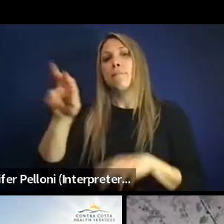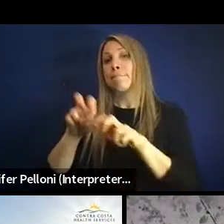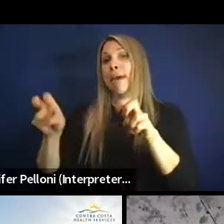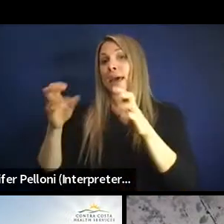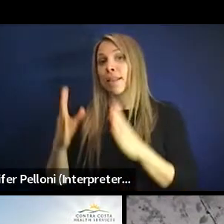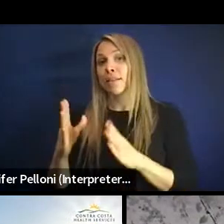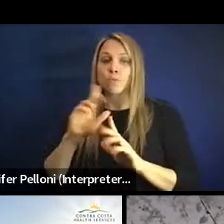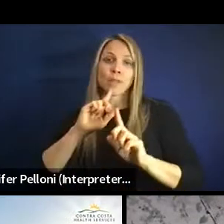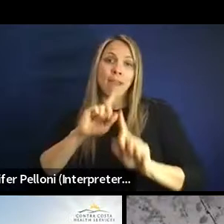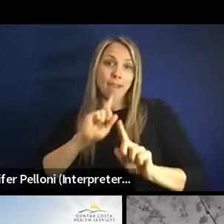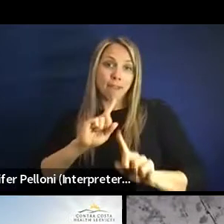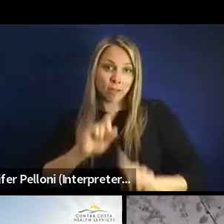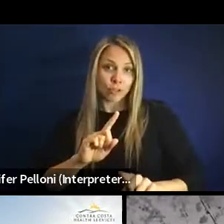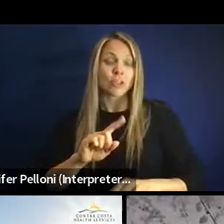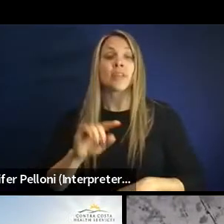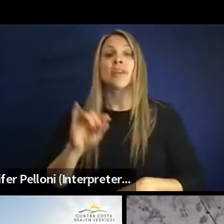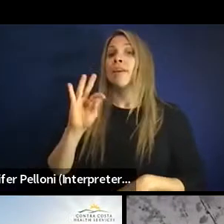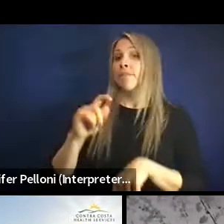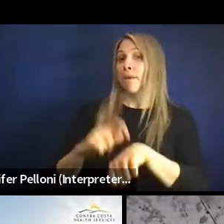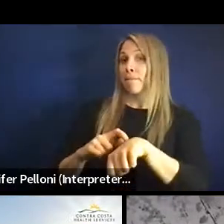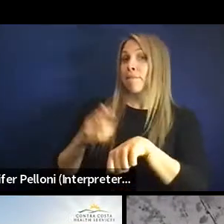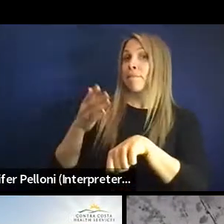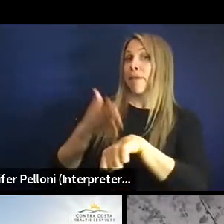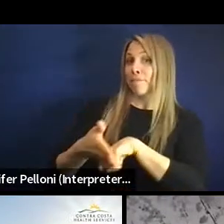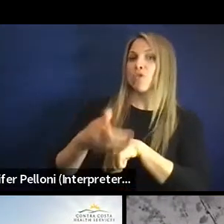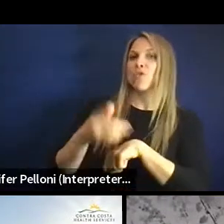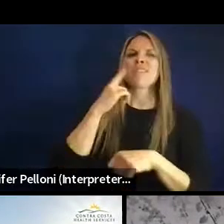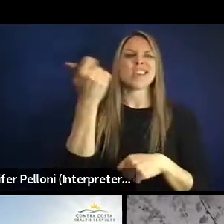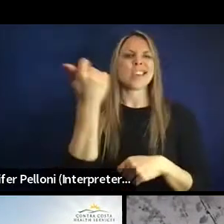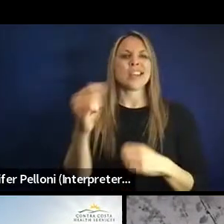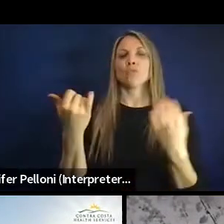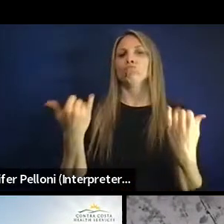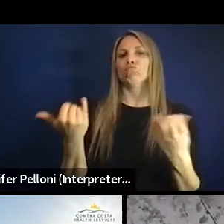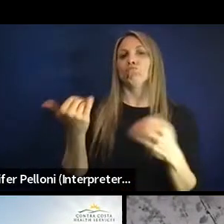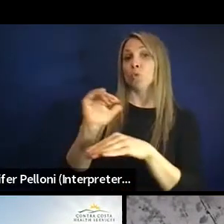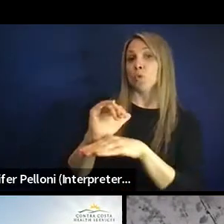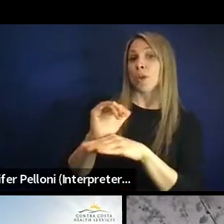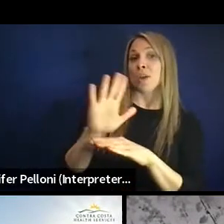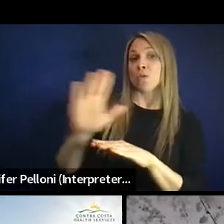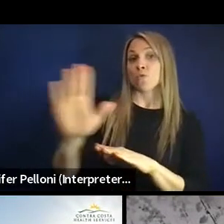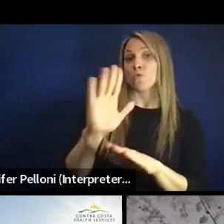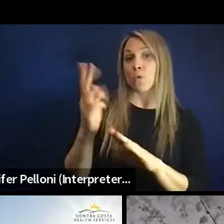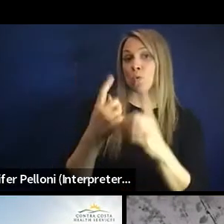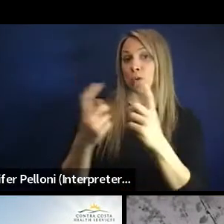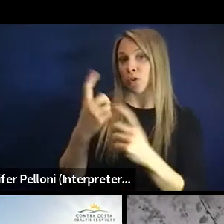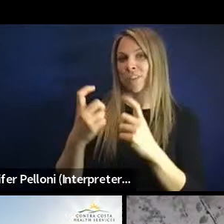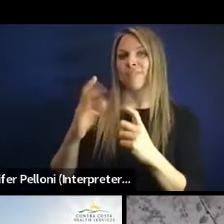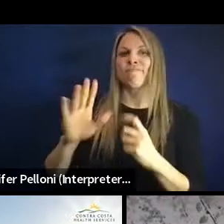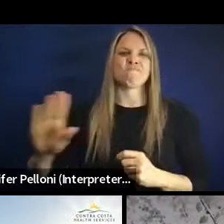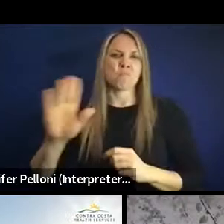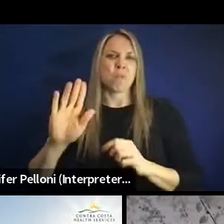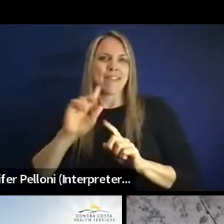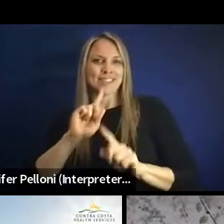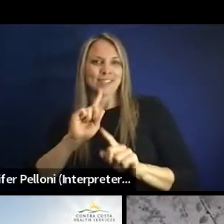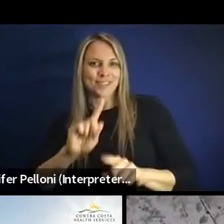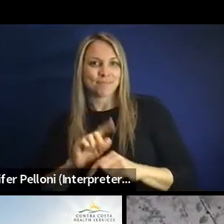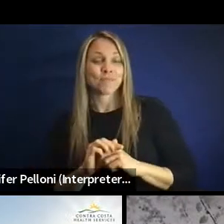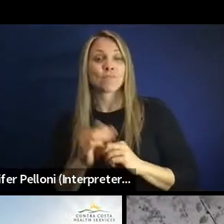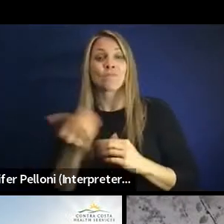those questions, and then we'll get to any questions from the attendees tonight. So with that, I'm going